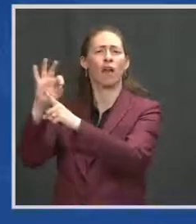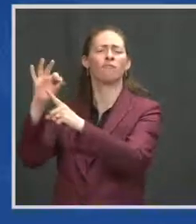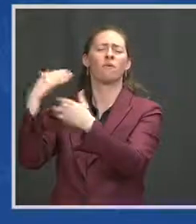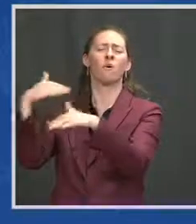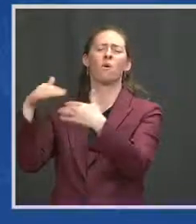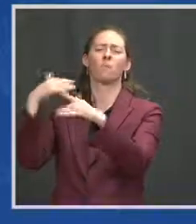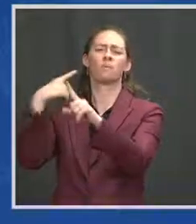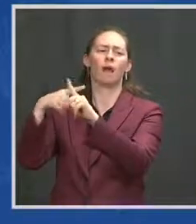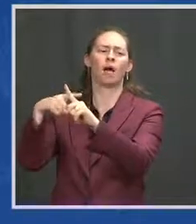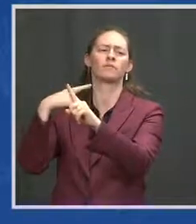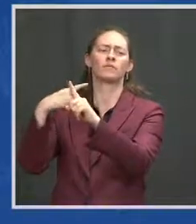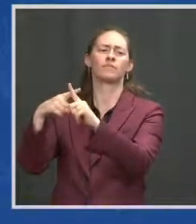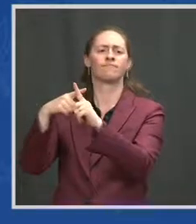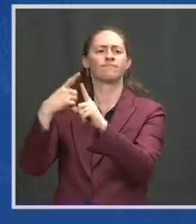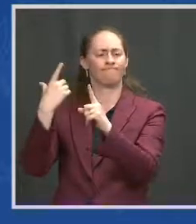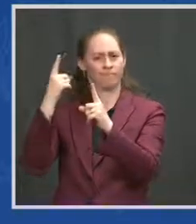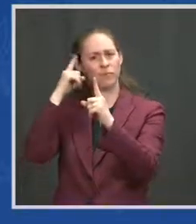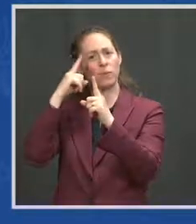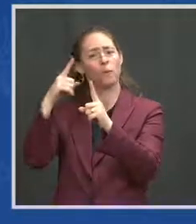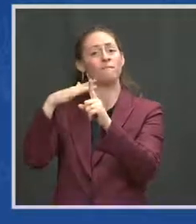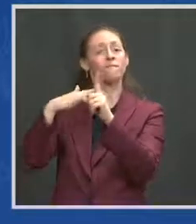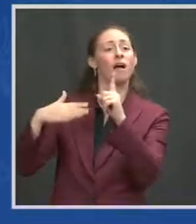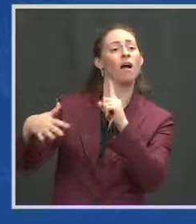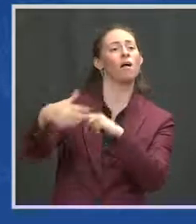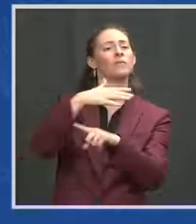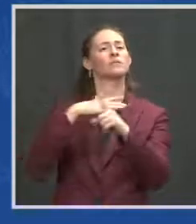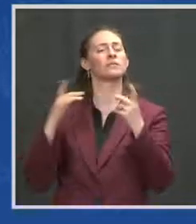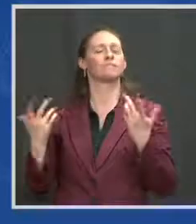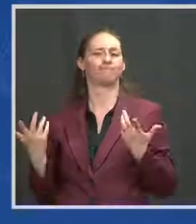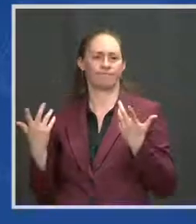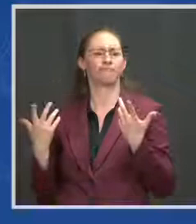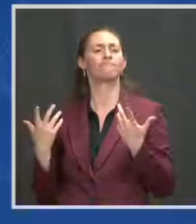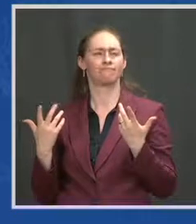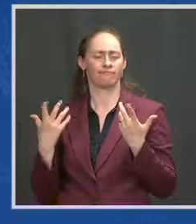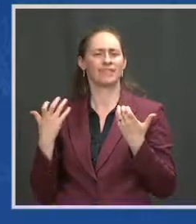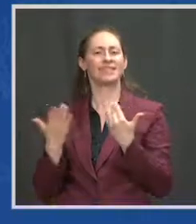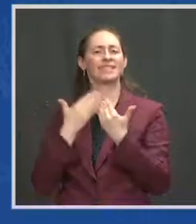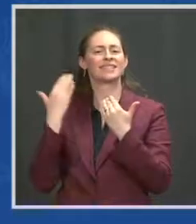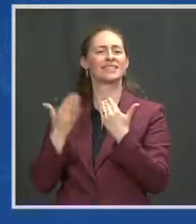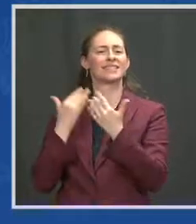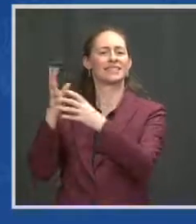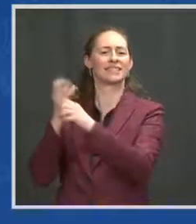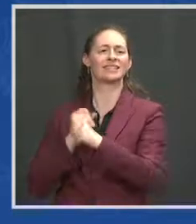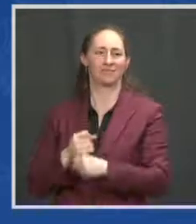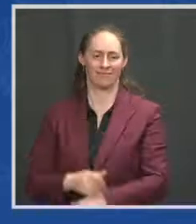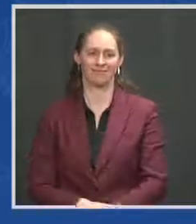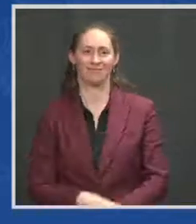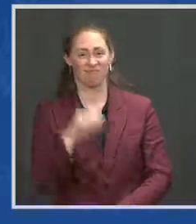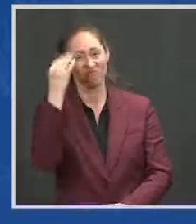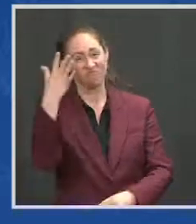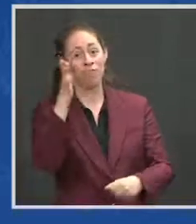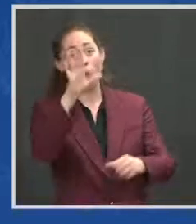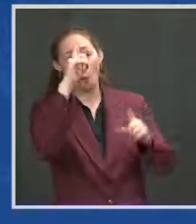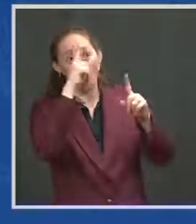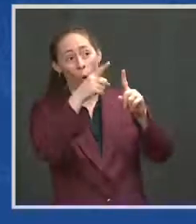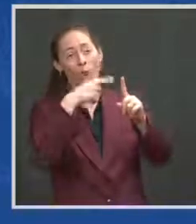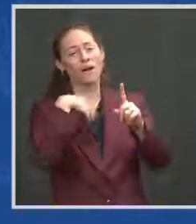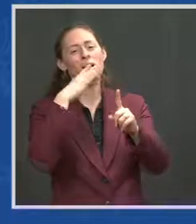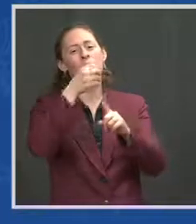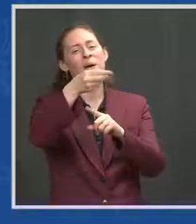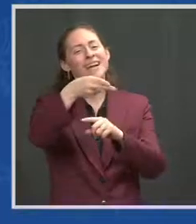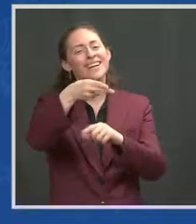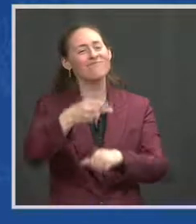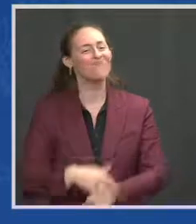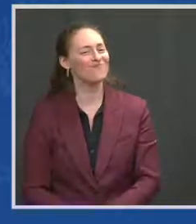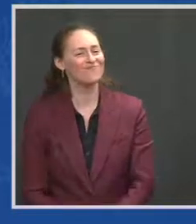best practices. And as I'm, I can tell you that we're gonna meet your goal and exceed it by shots, first